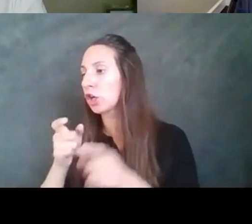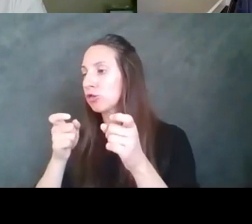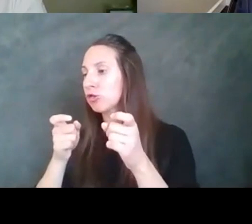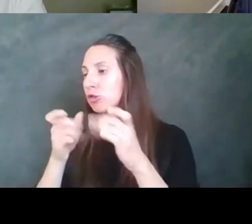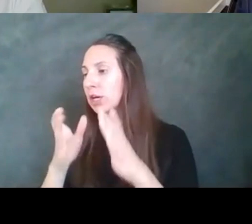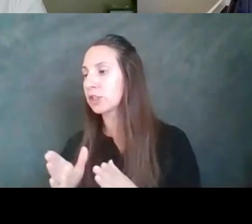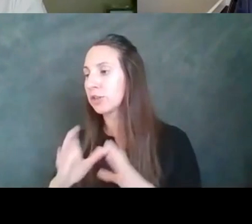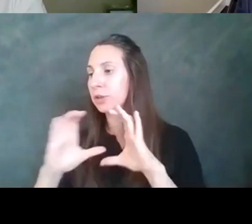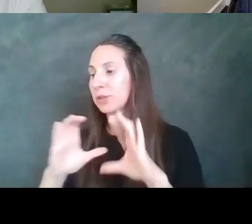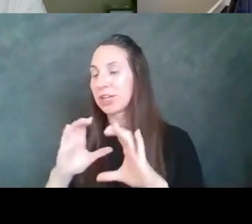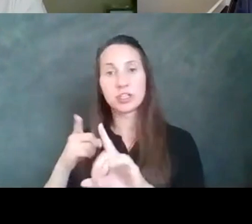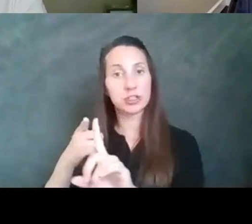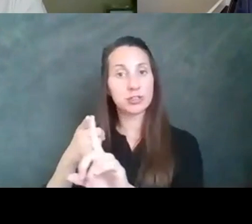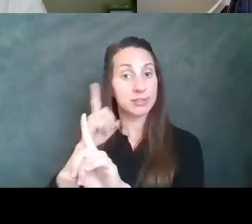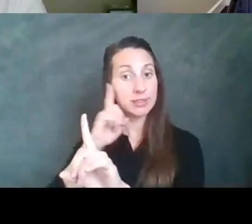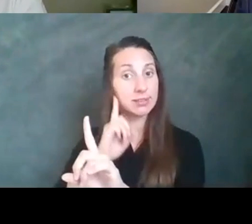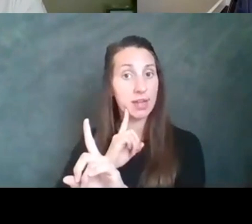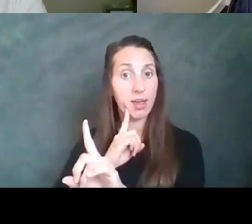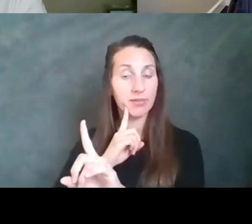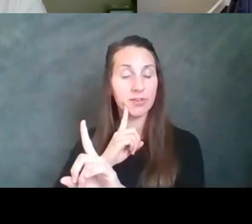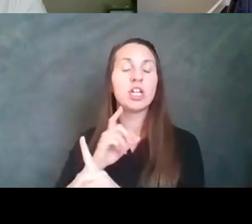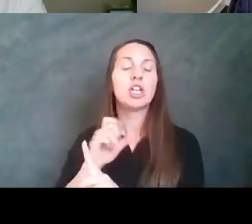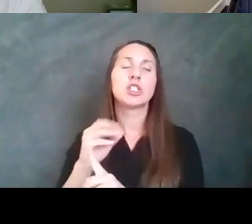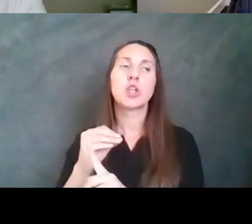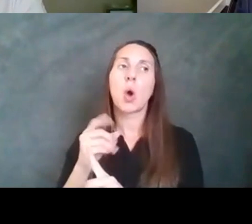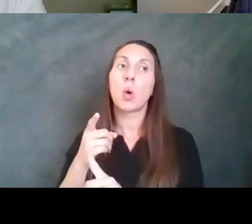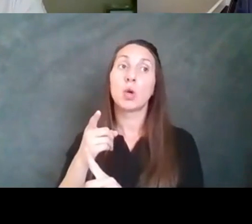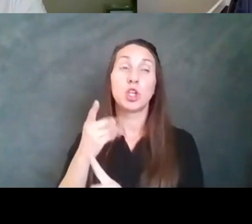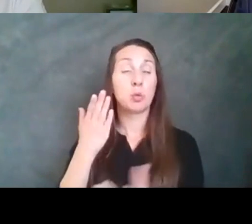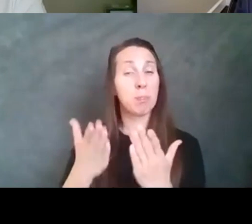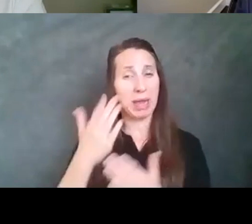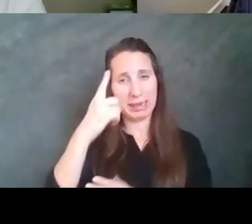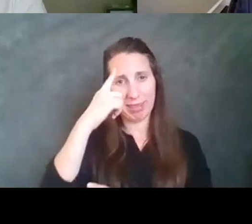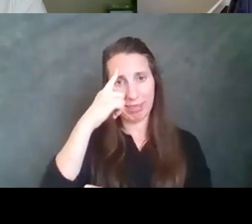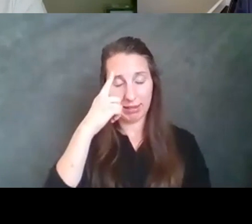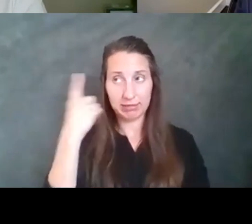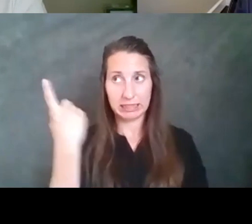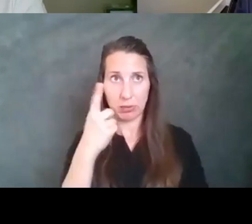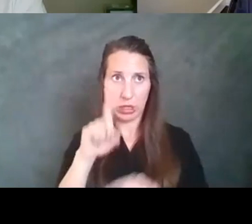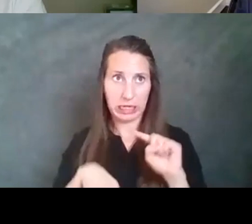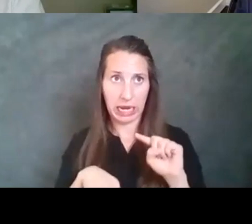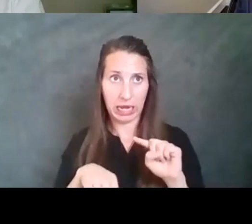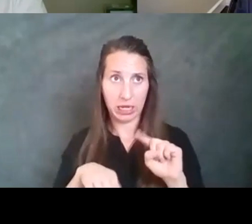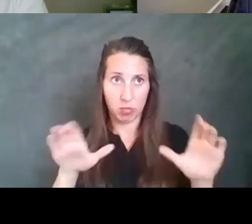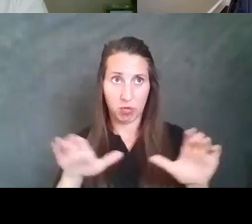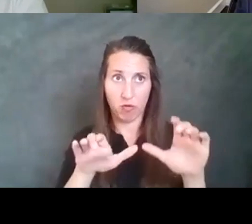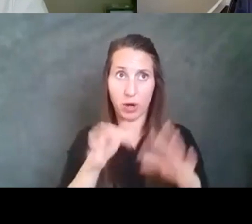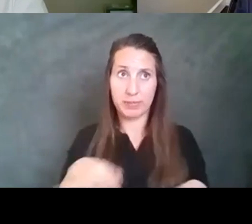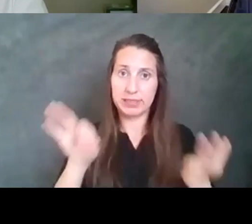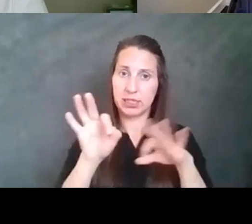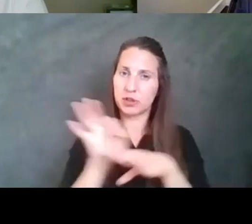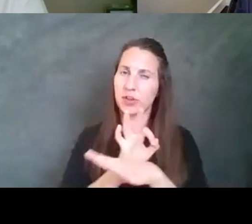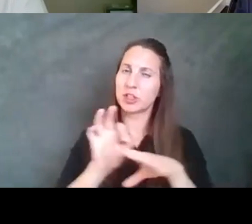may not be able to perform the essential functions, but in fact they can. But an example of,